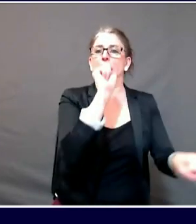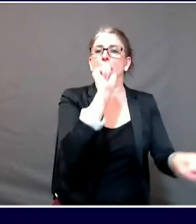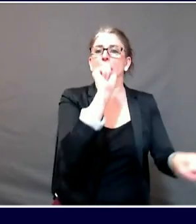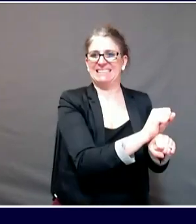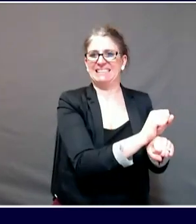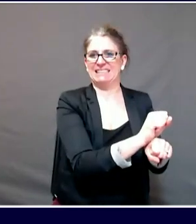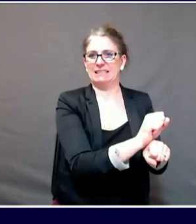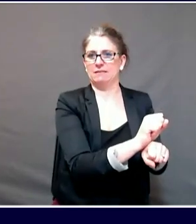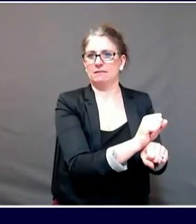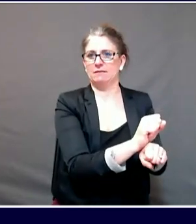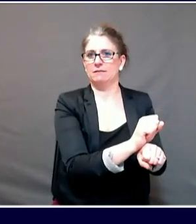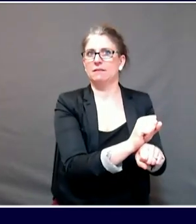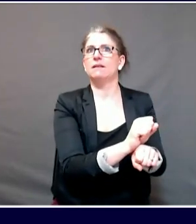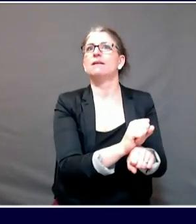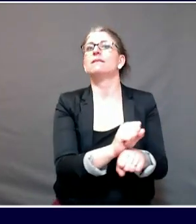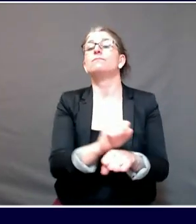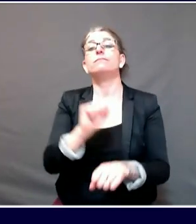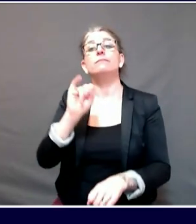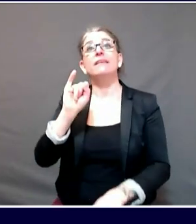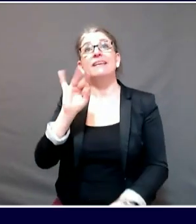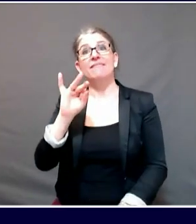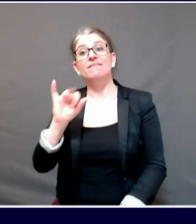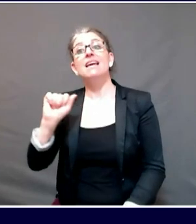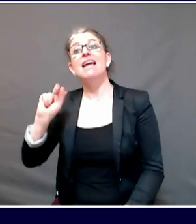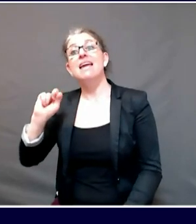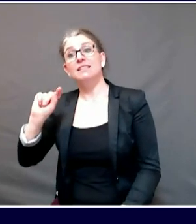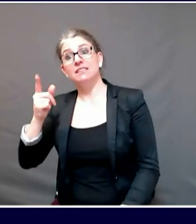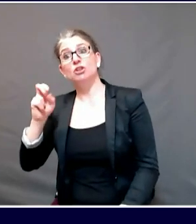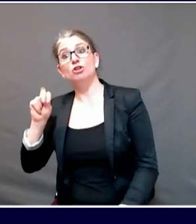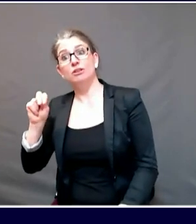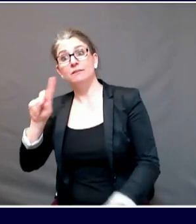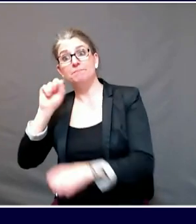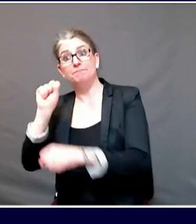Evan Popp. Hi, Dr. Shah. Thank you.